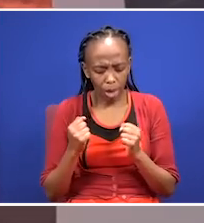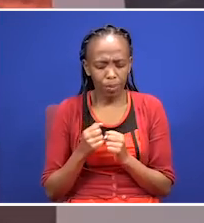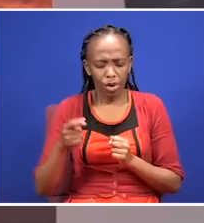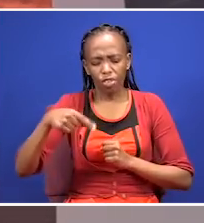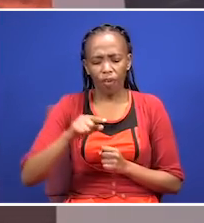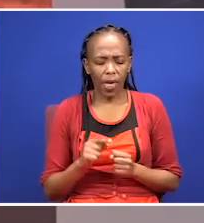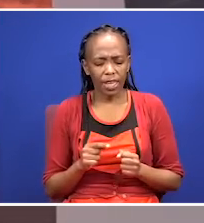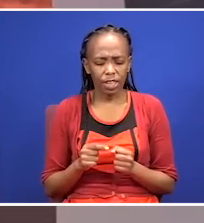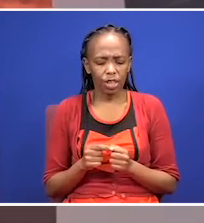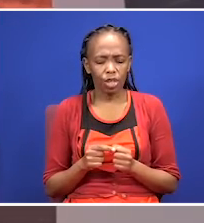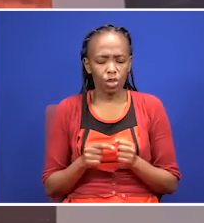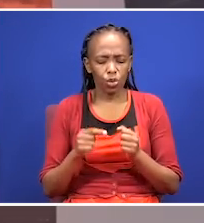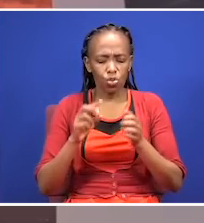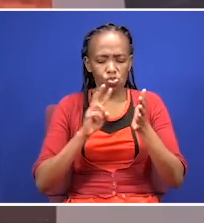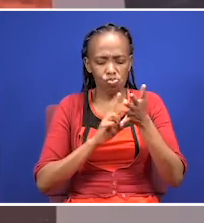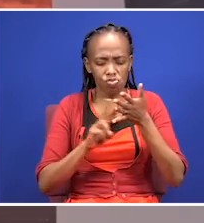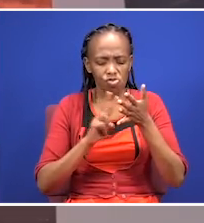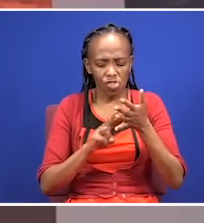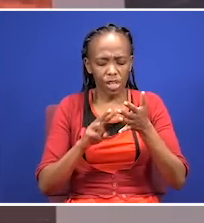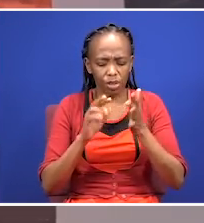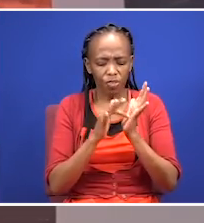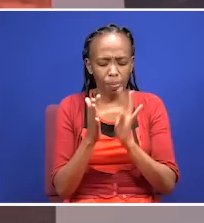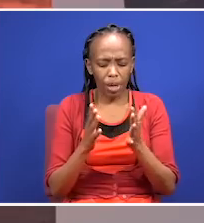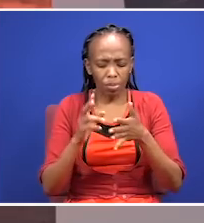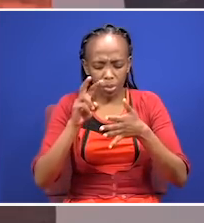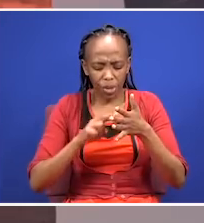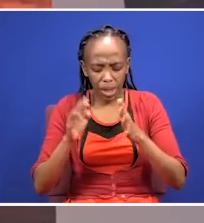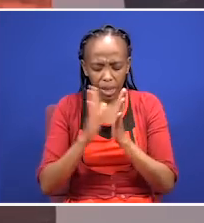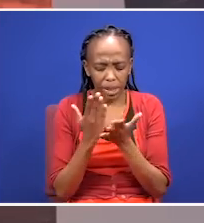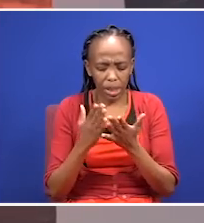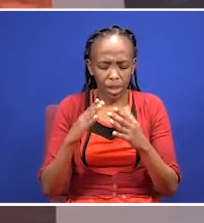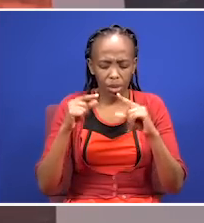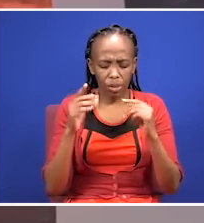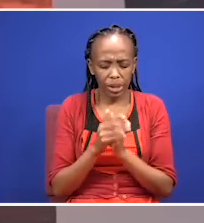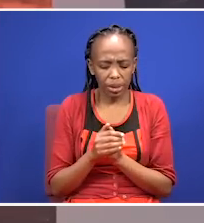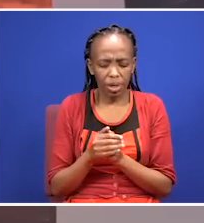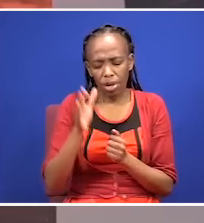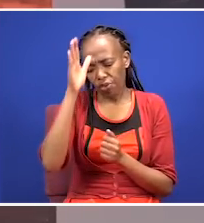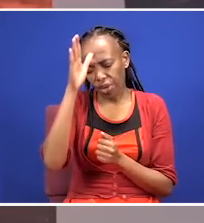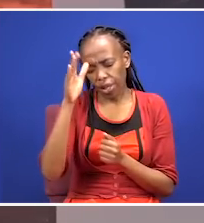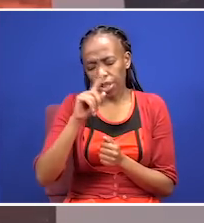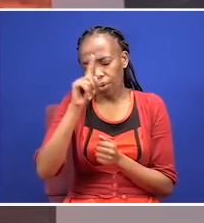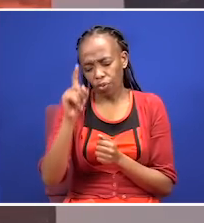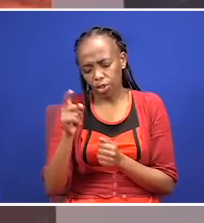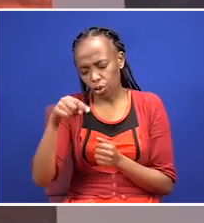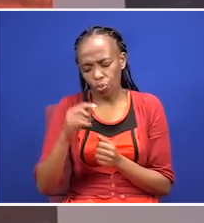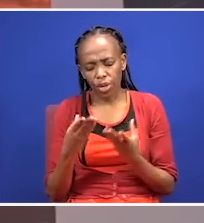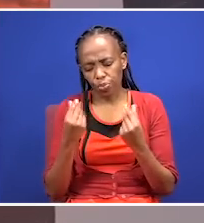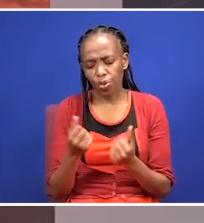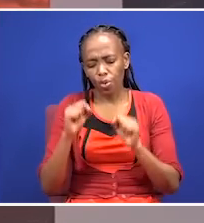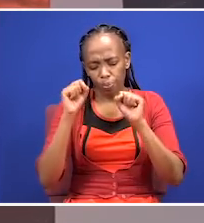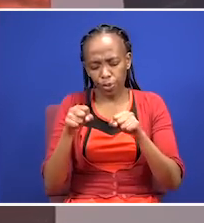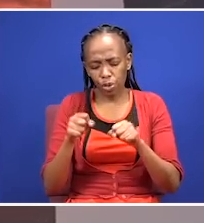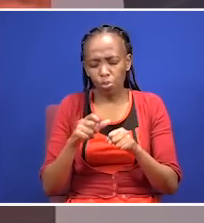for us to go through through these scriptures and share this word father the question we're dealing with was can a